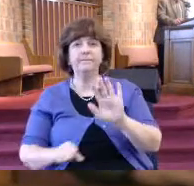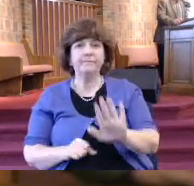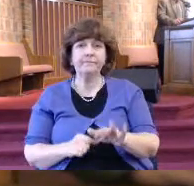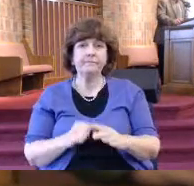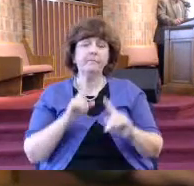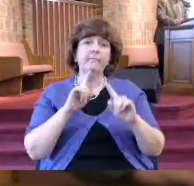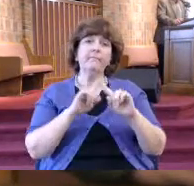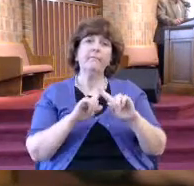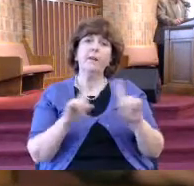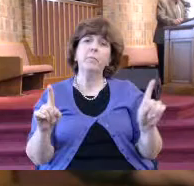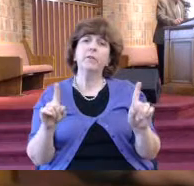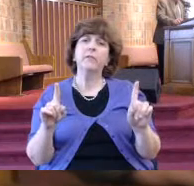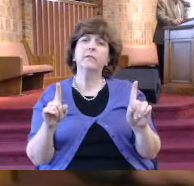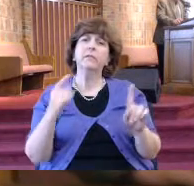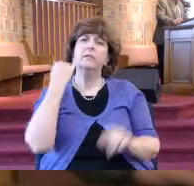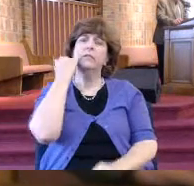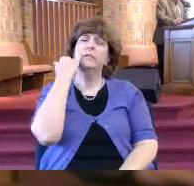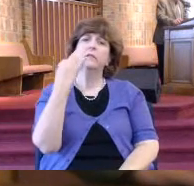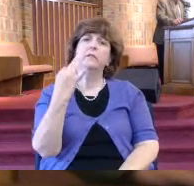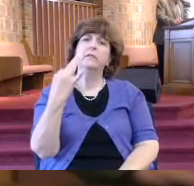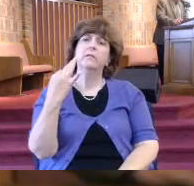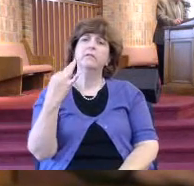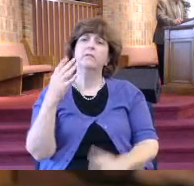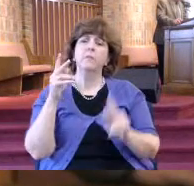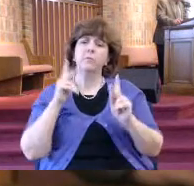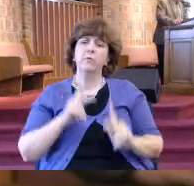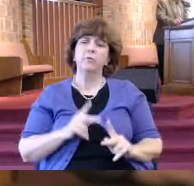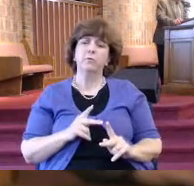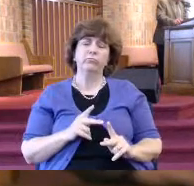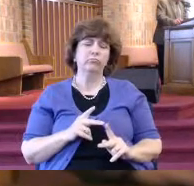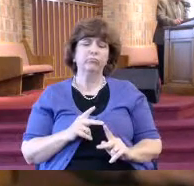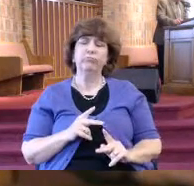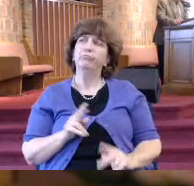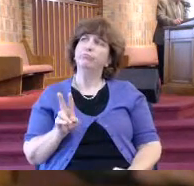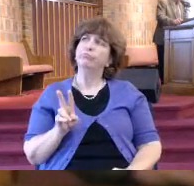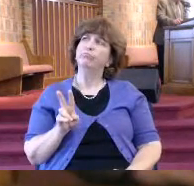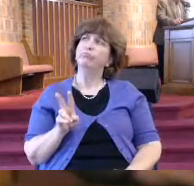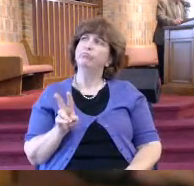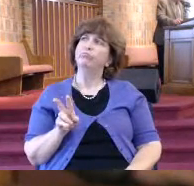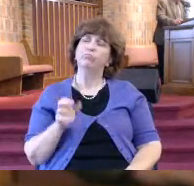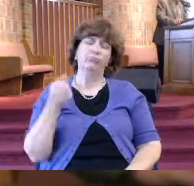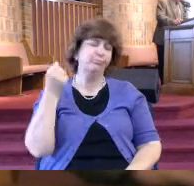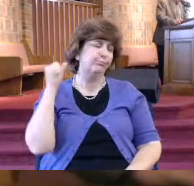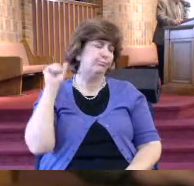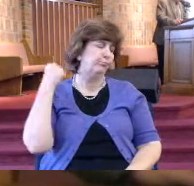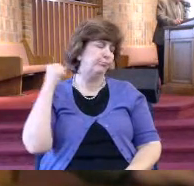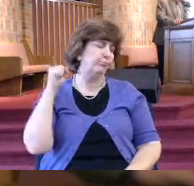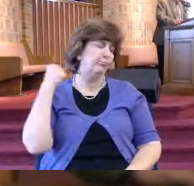But what happens when a person rebels against God?